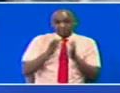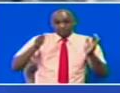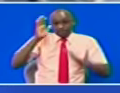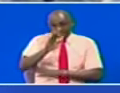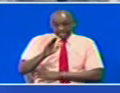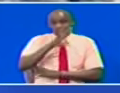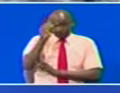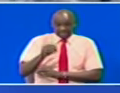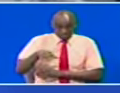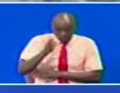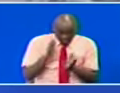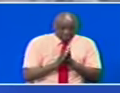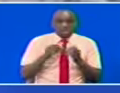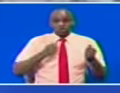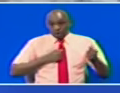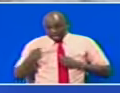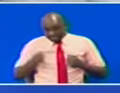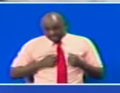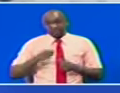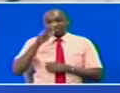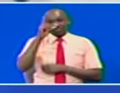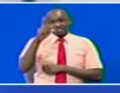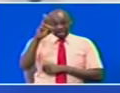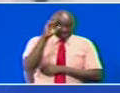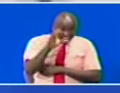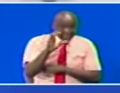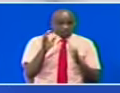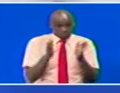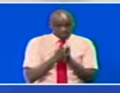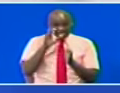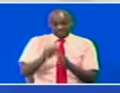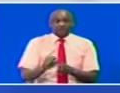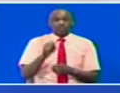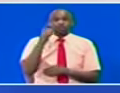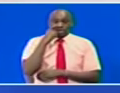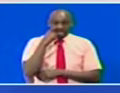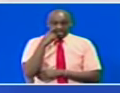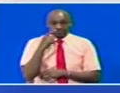to African markets like Rwanda, the Eastern Democratic Republic of Congo and South Sudan.